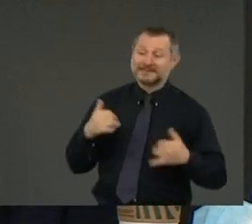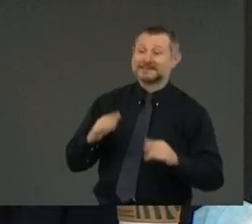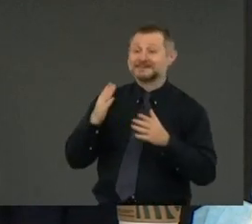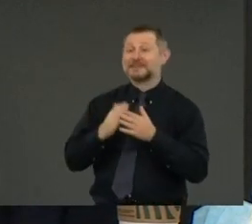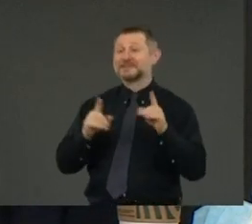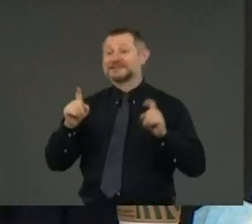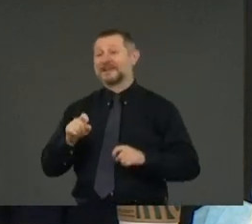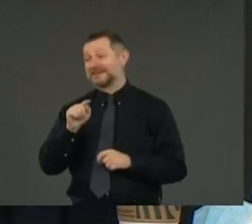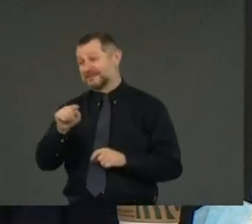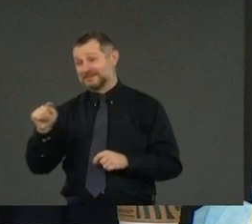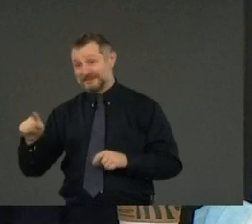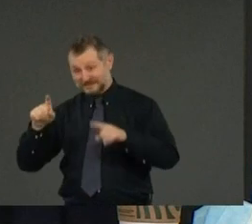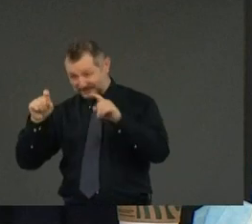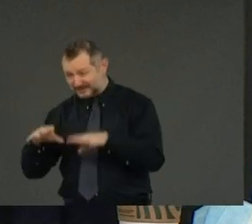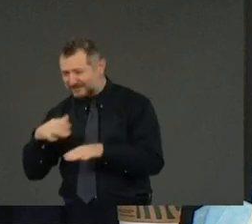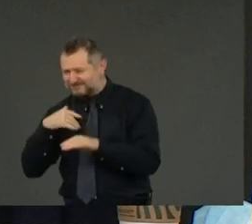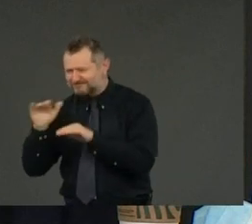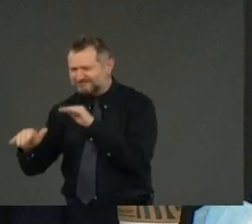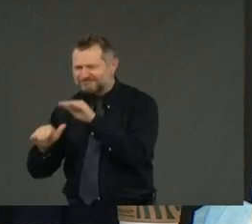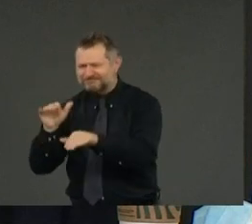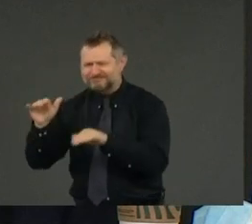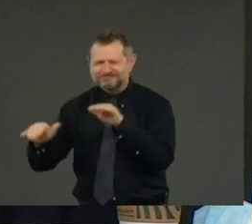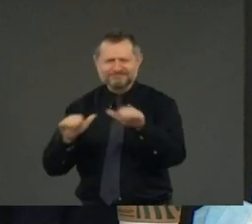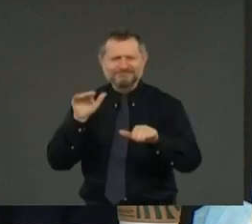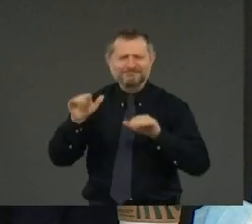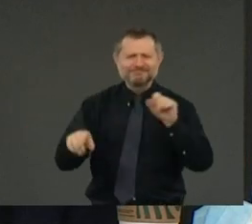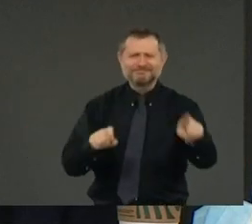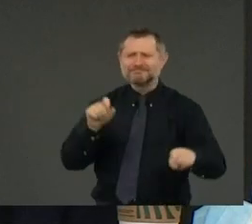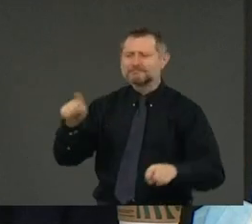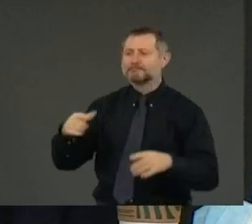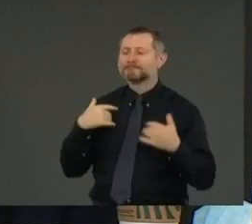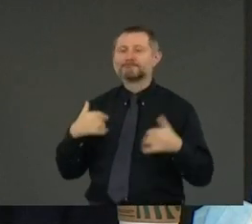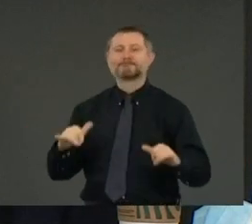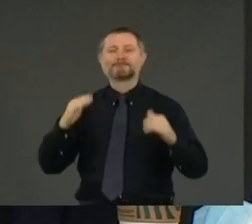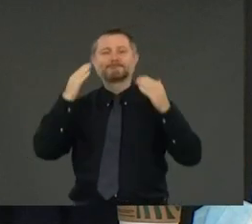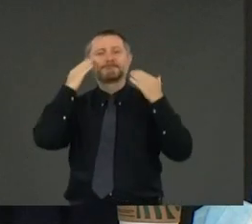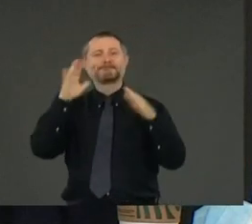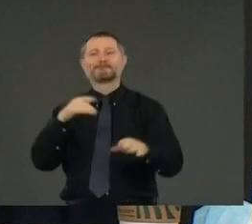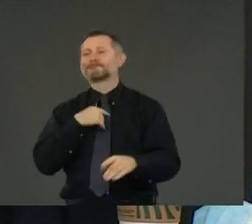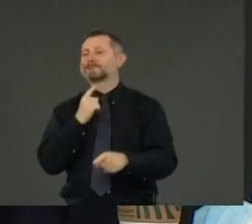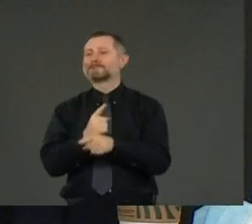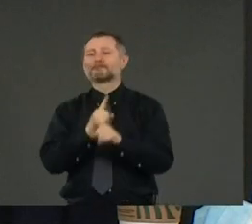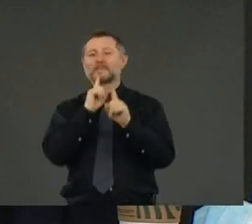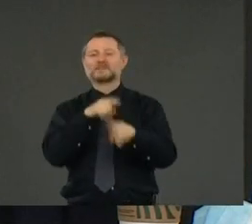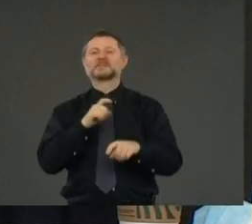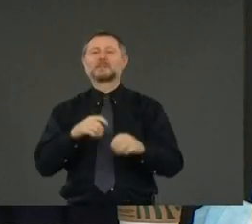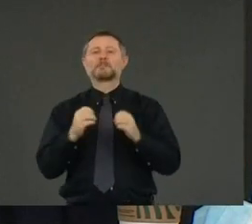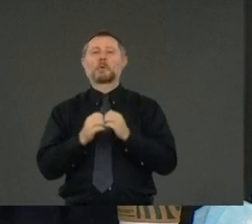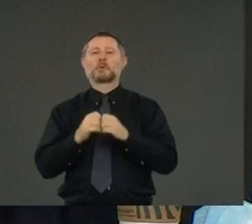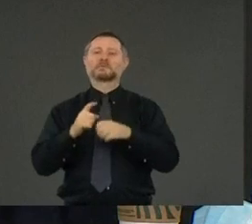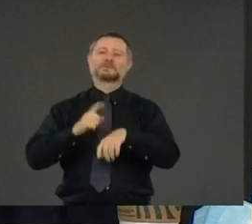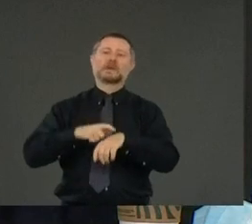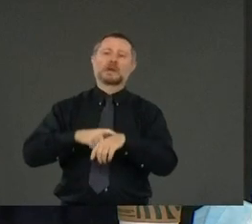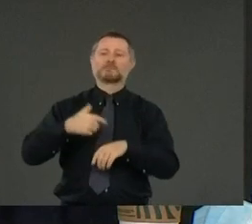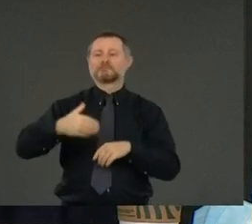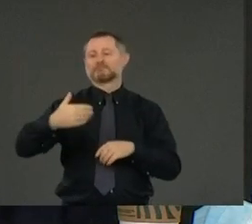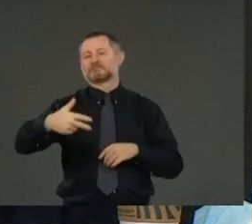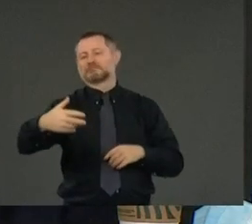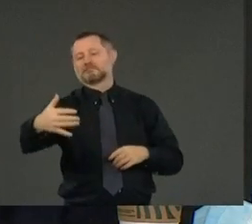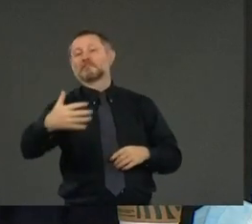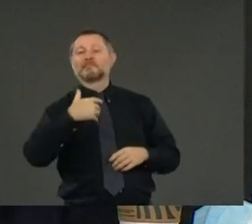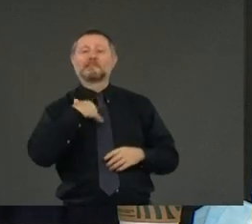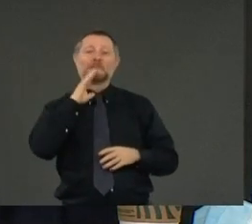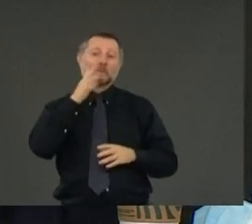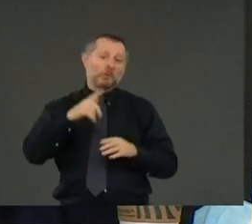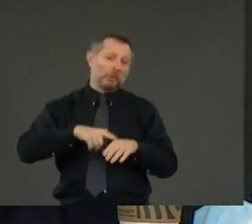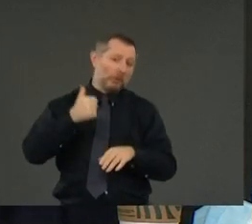some of the scientists about this exact issue, and we don't know yet. A little bit more time before we can have an answer about how long, how